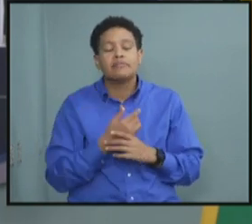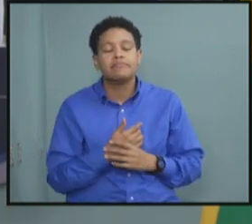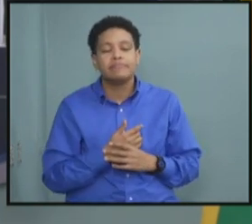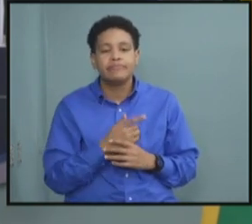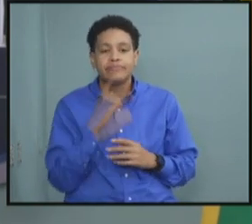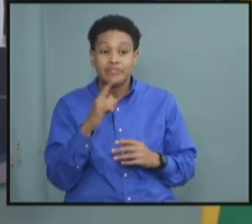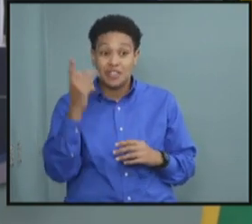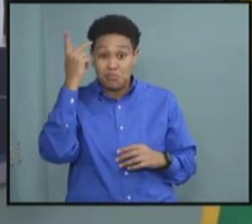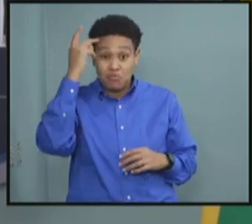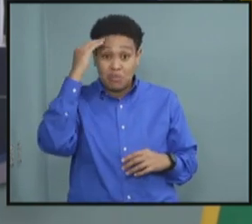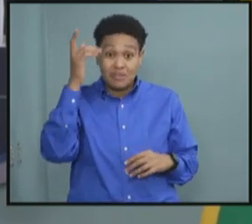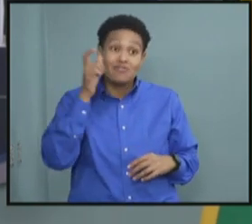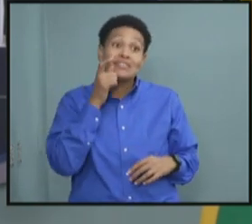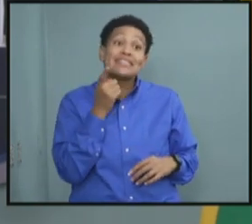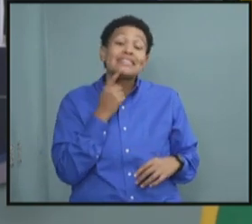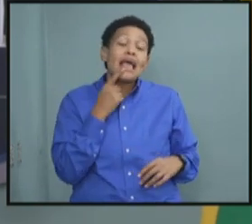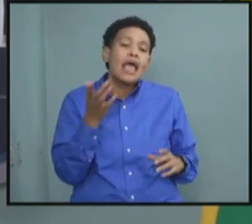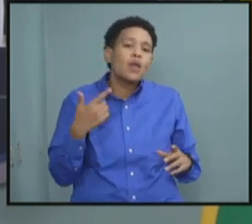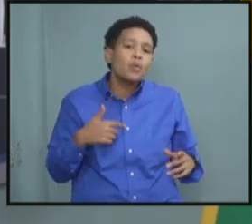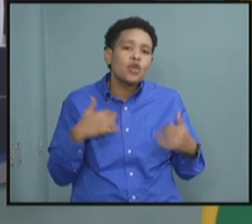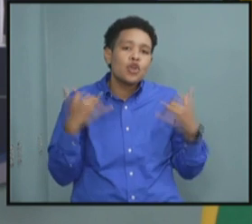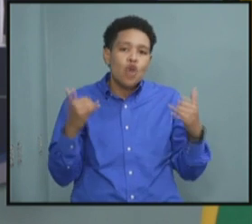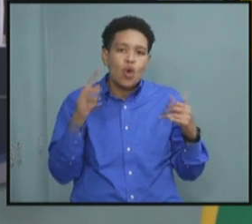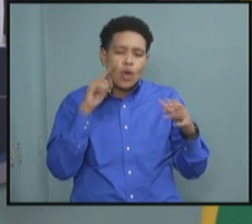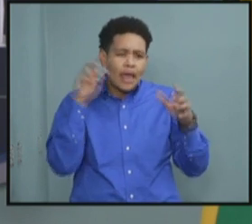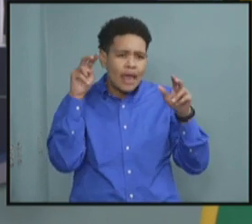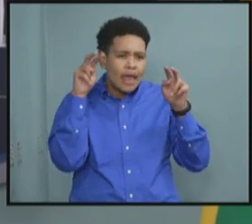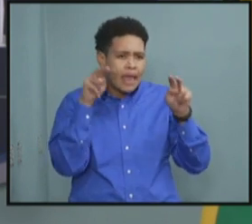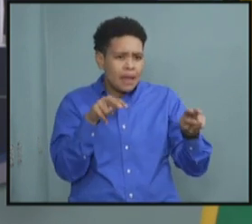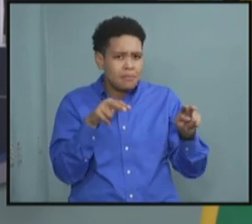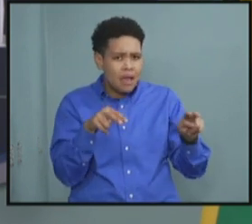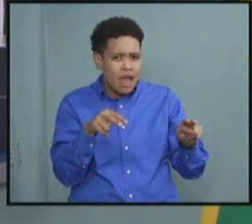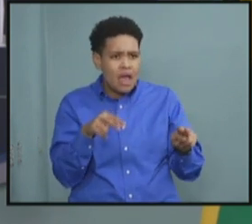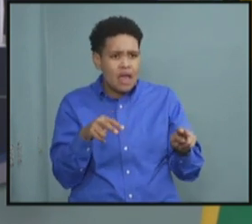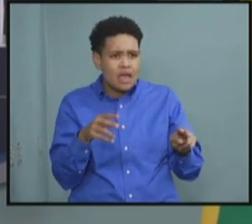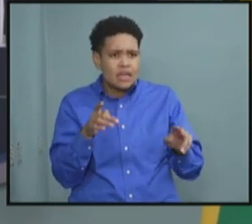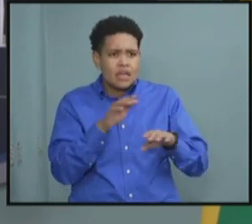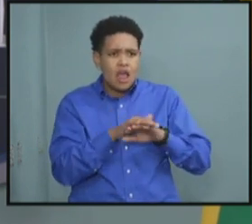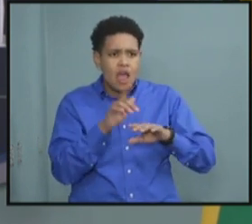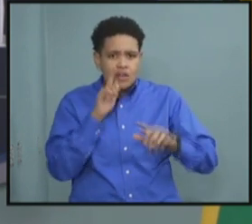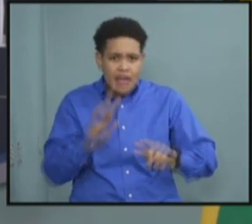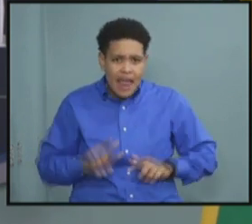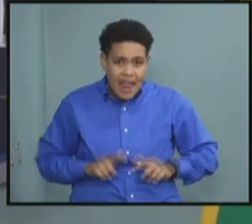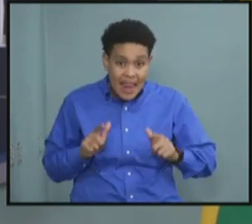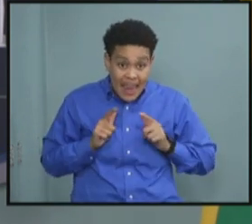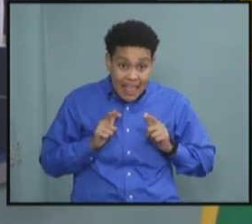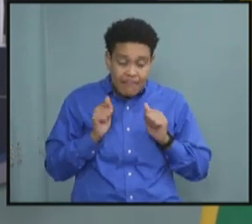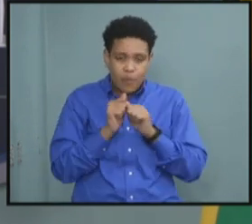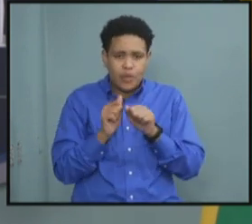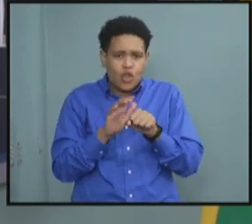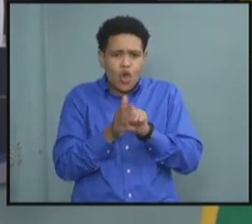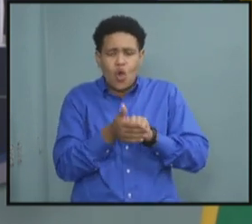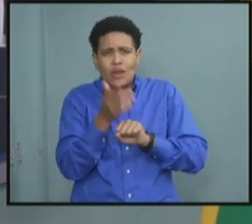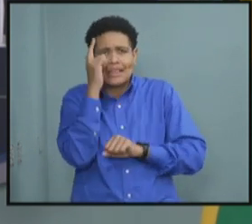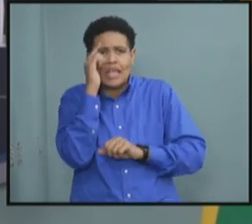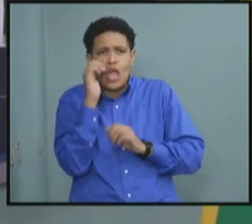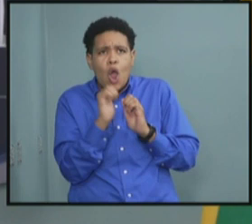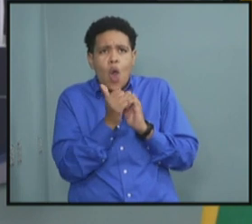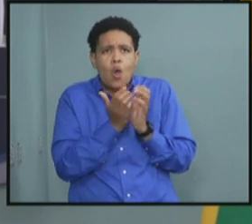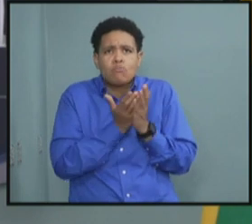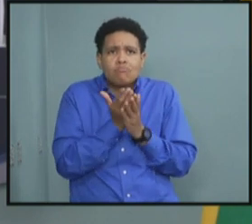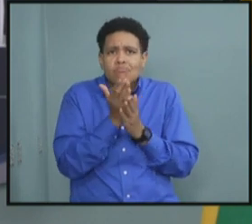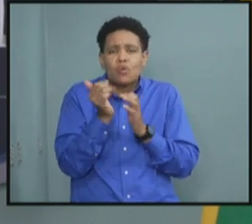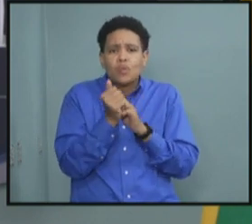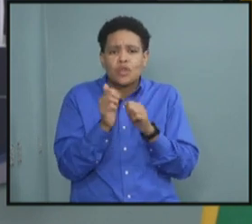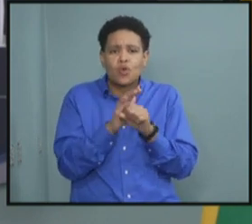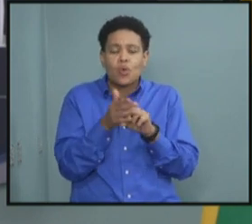as the Prime Minister said, we are now embarking on a life living with COVID. So we're moving back